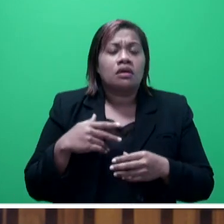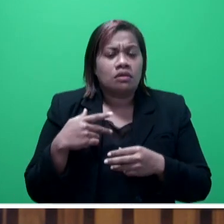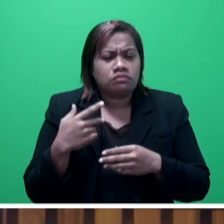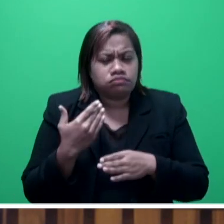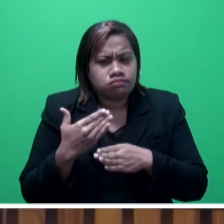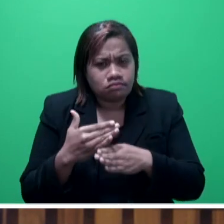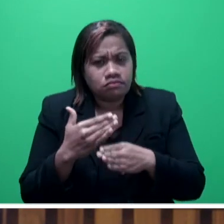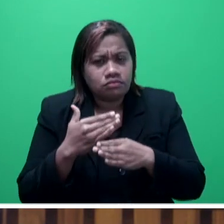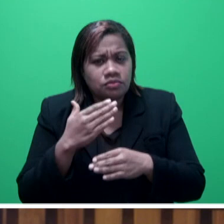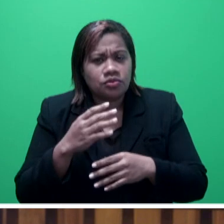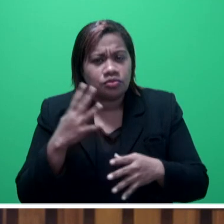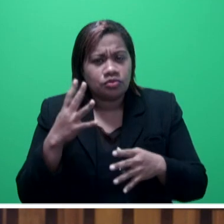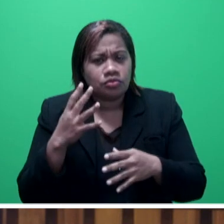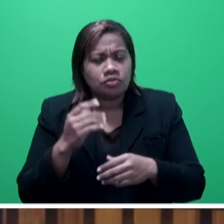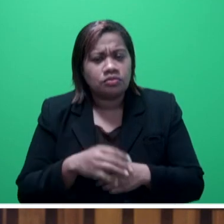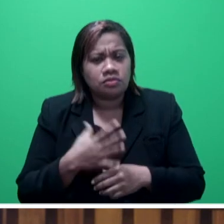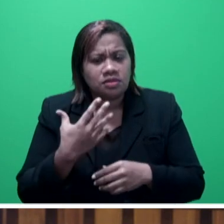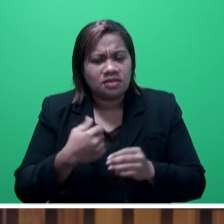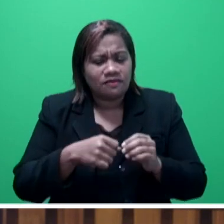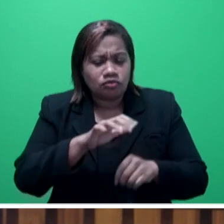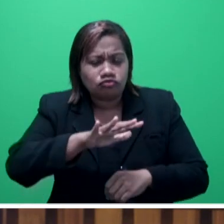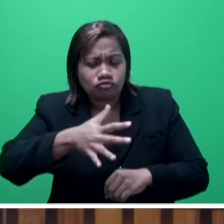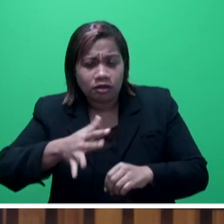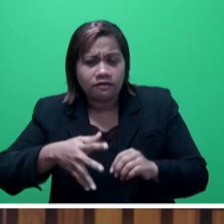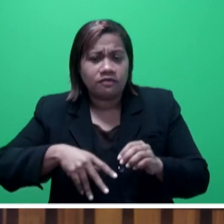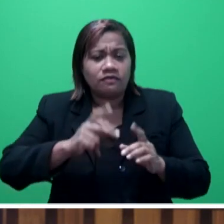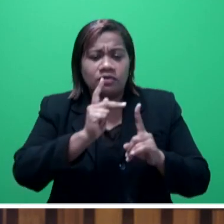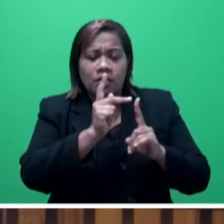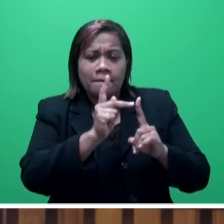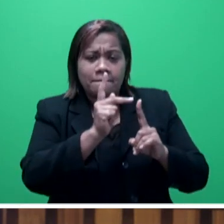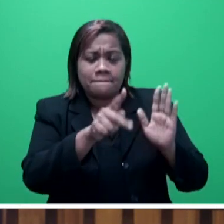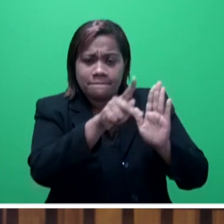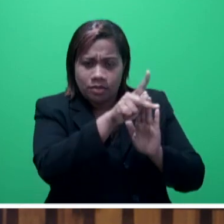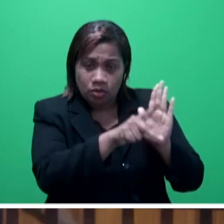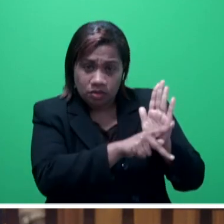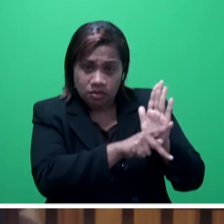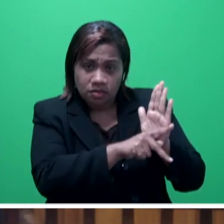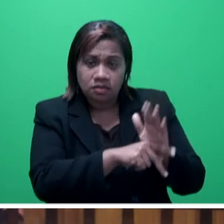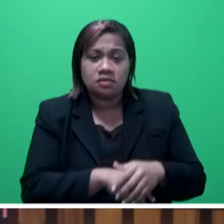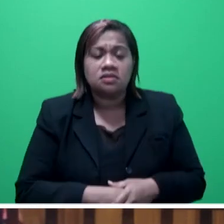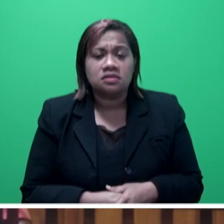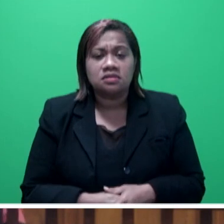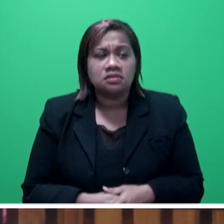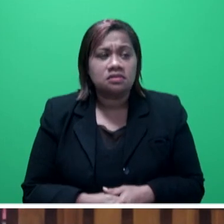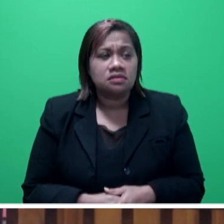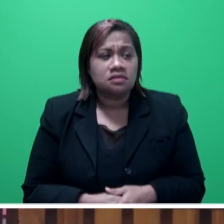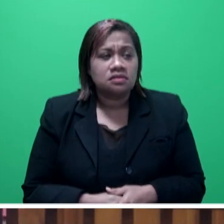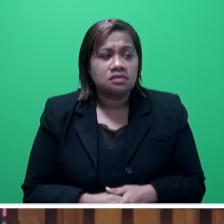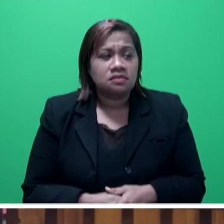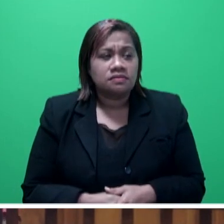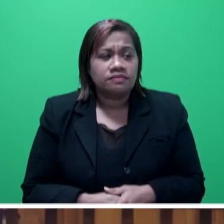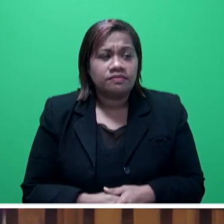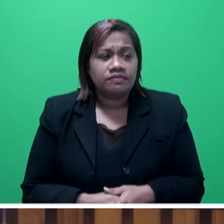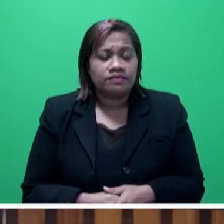draft lot allocation policy. It's going to be reviewed by the Ministry and the board. Mechanism of periodic declarations by board